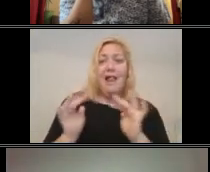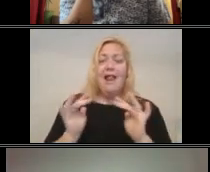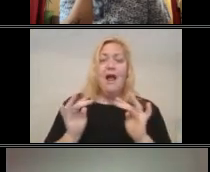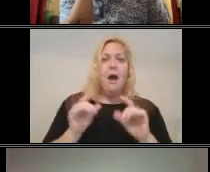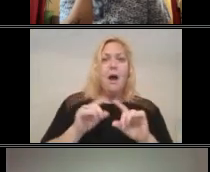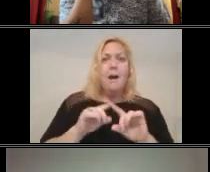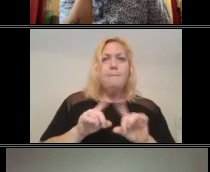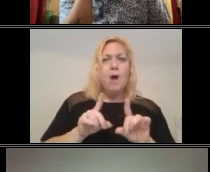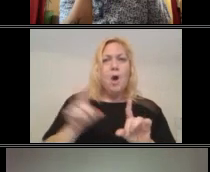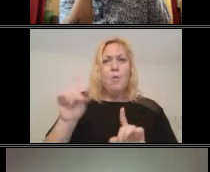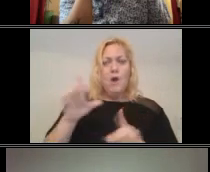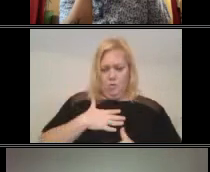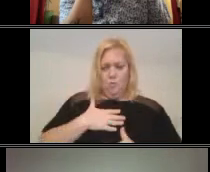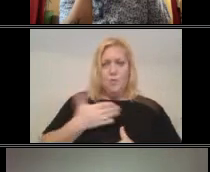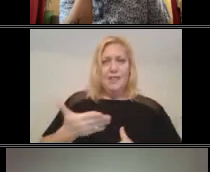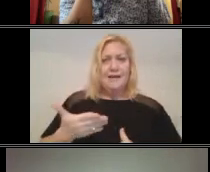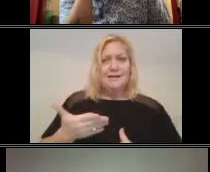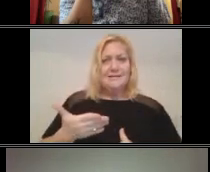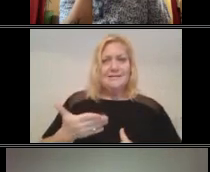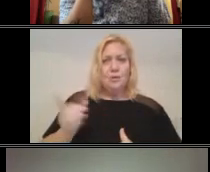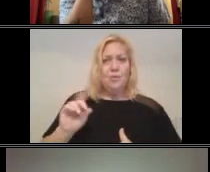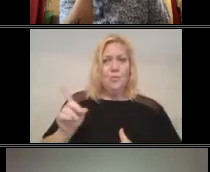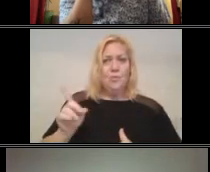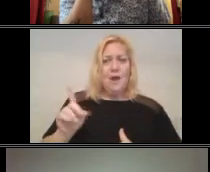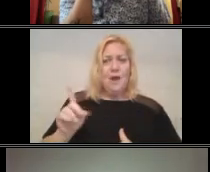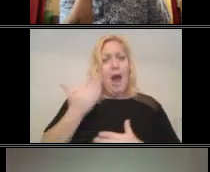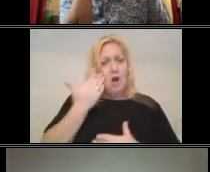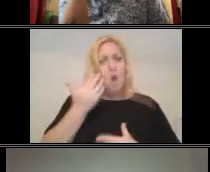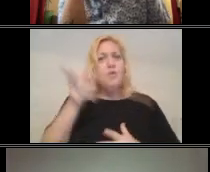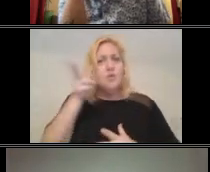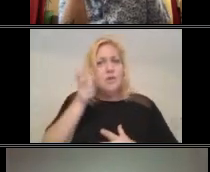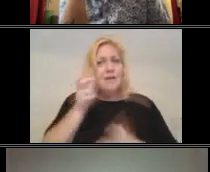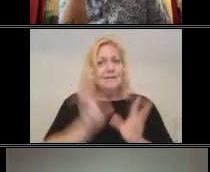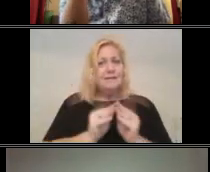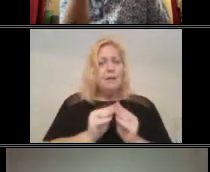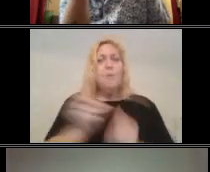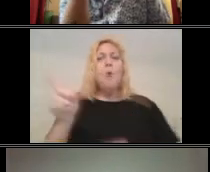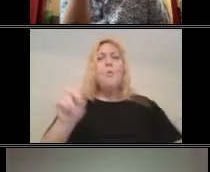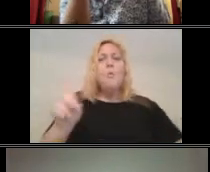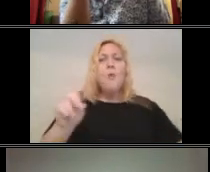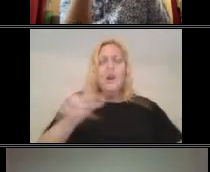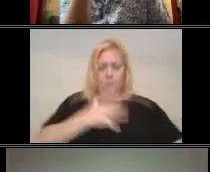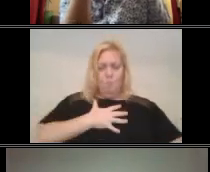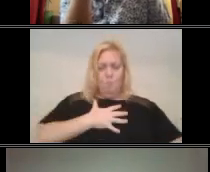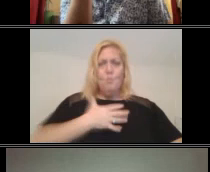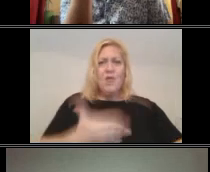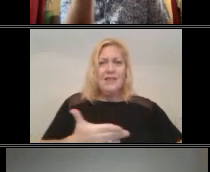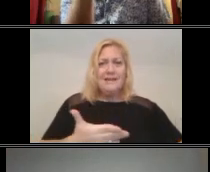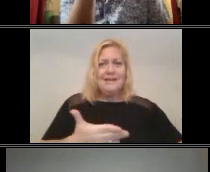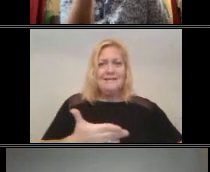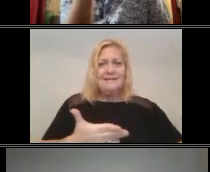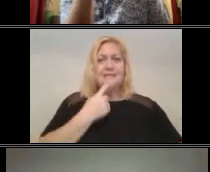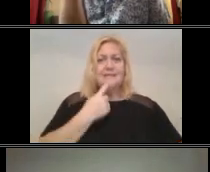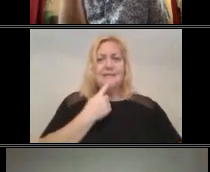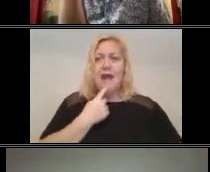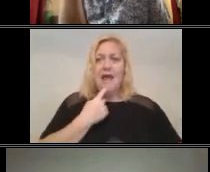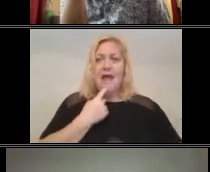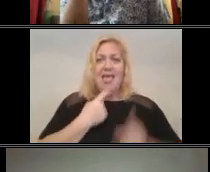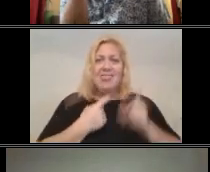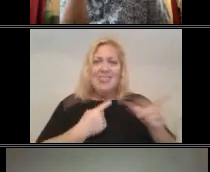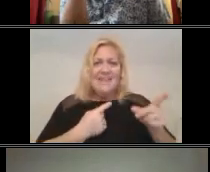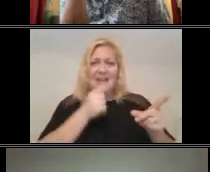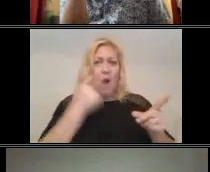where's the willingness? And I know that we're doing these listening sessions, but where's this willingness to sort of say, like, this doesn't